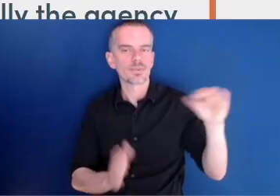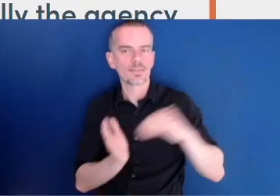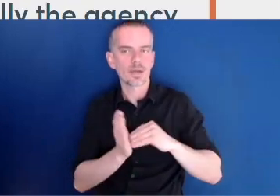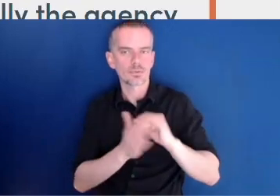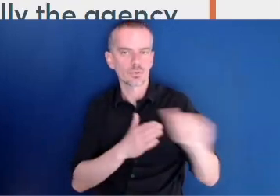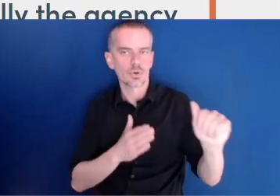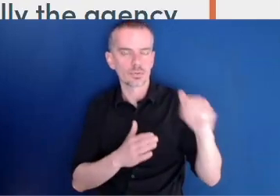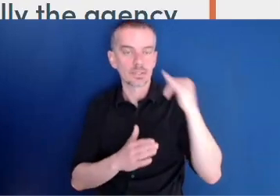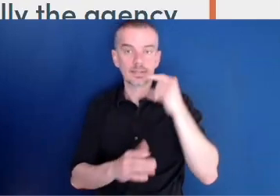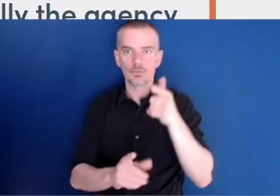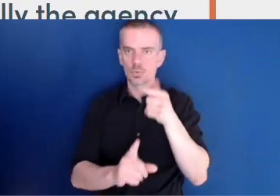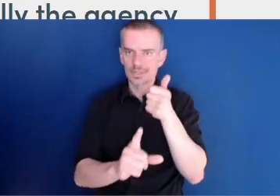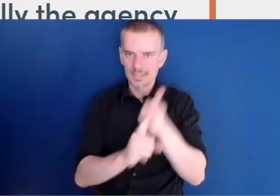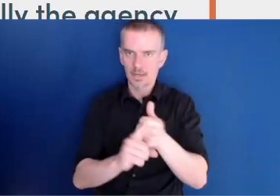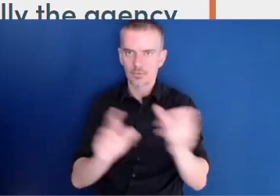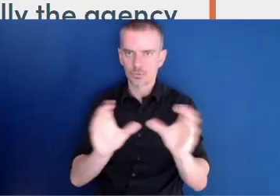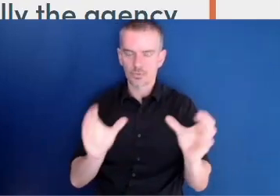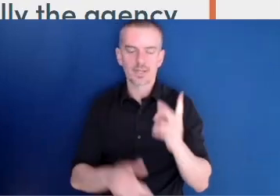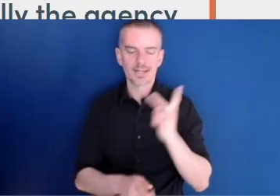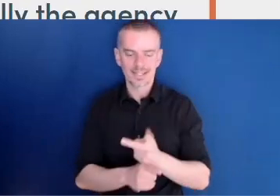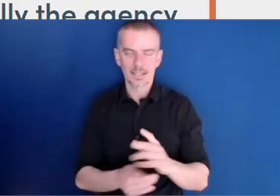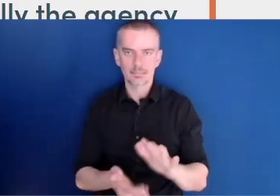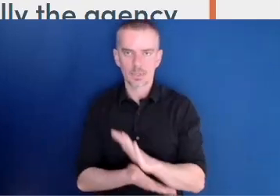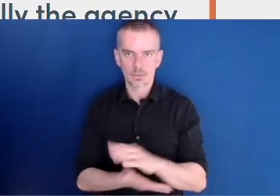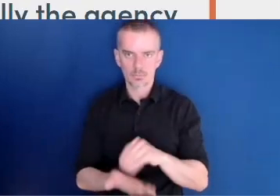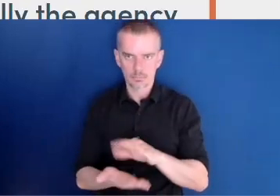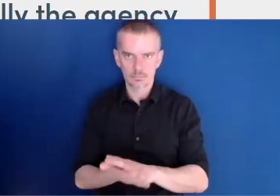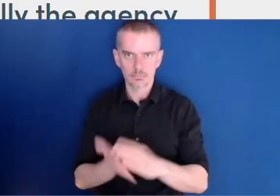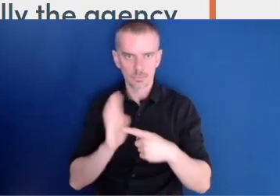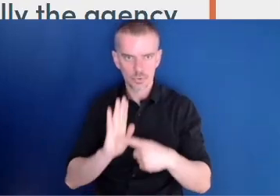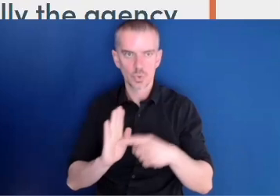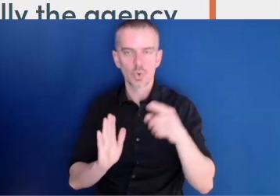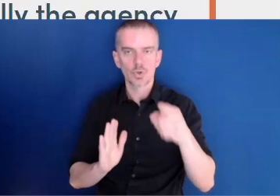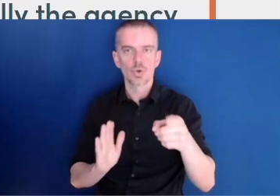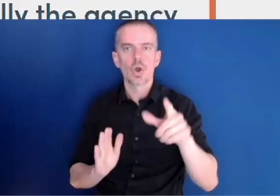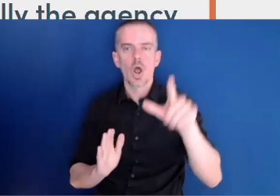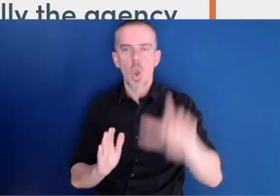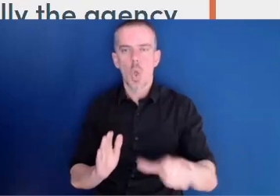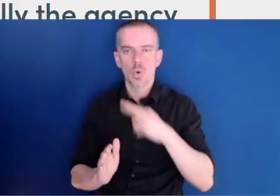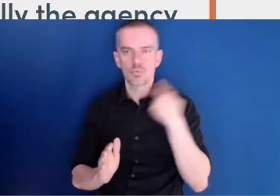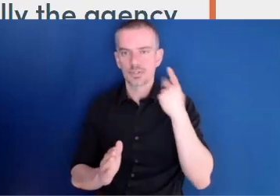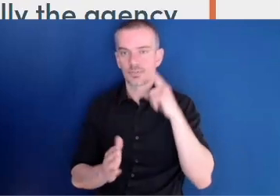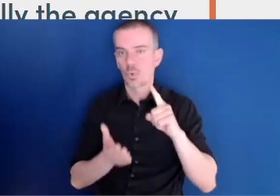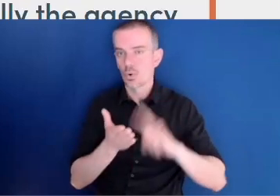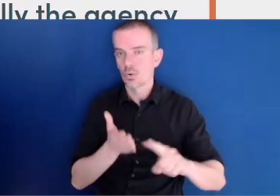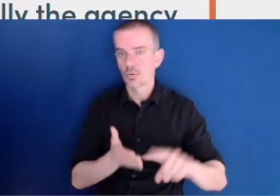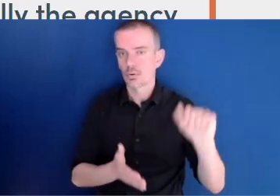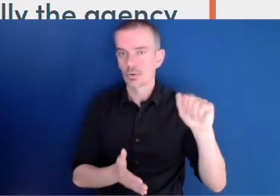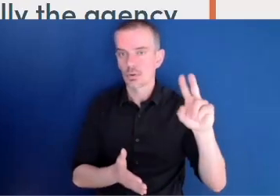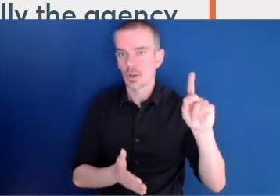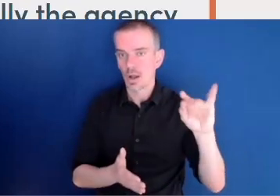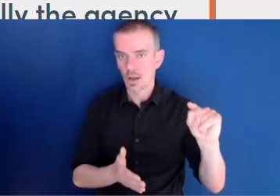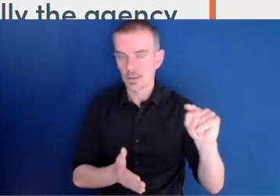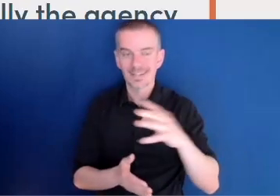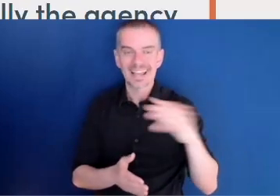you self-certify and maintain documentation that demonstrates you're both a low-risk oddity and that you conduct an